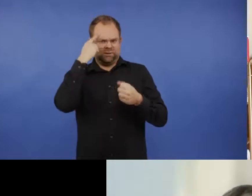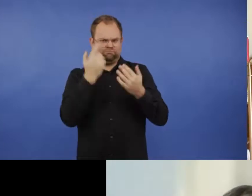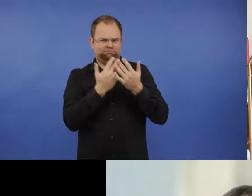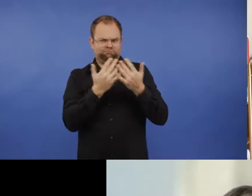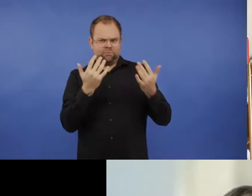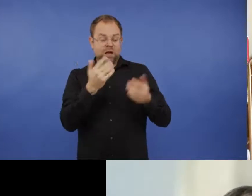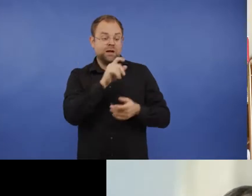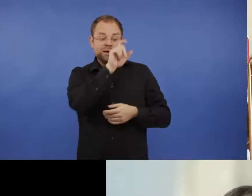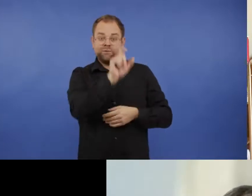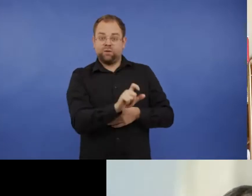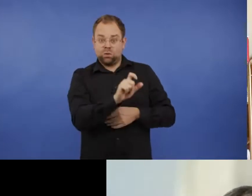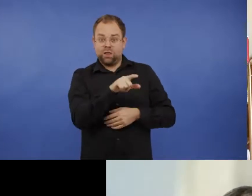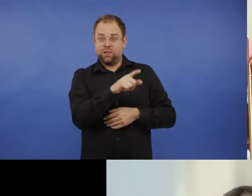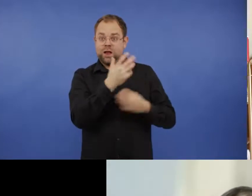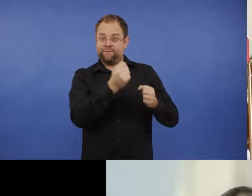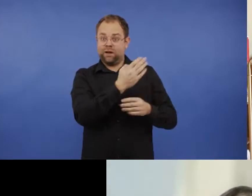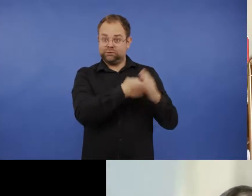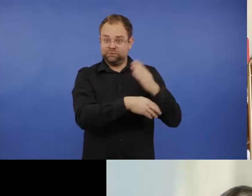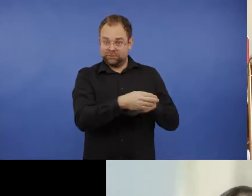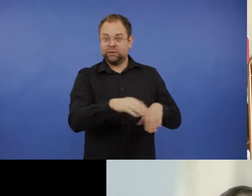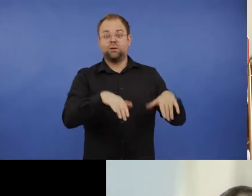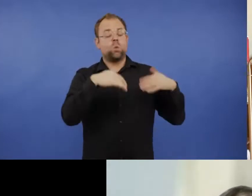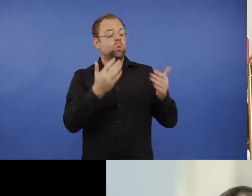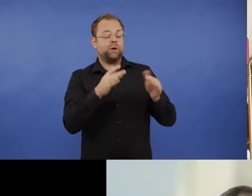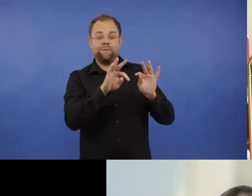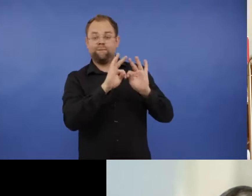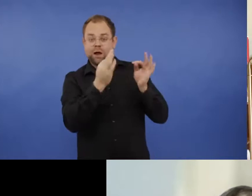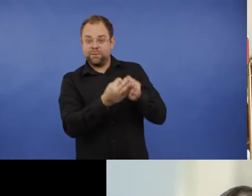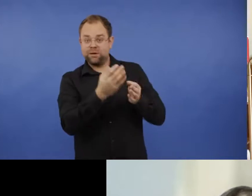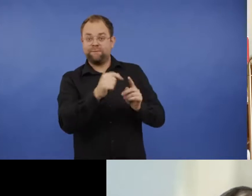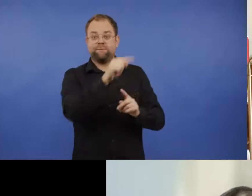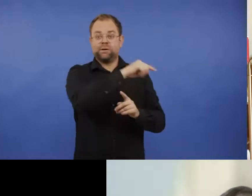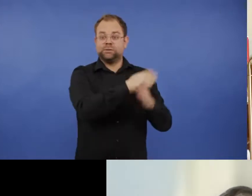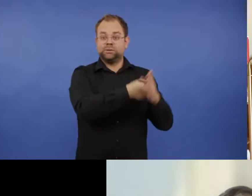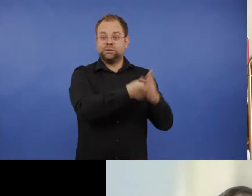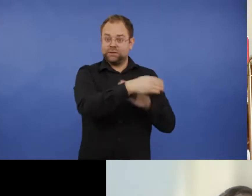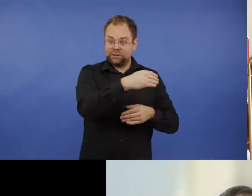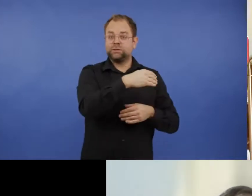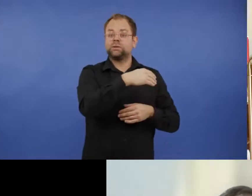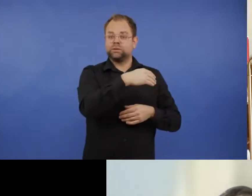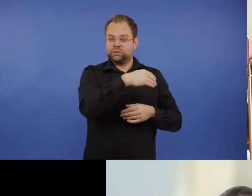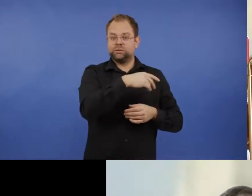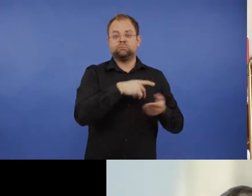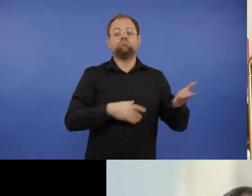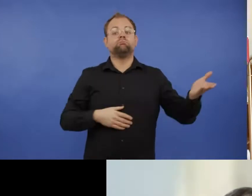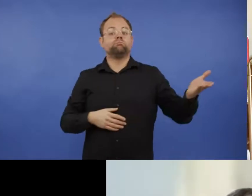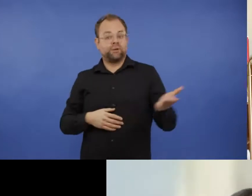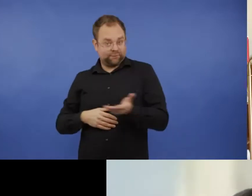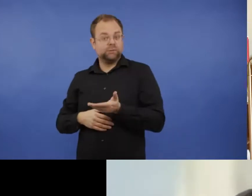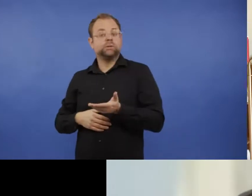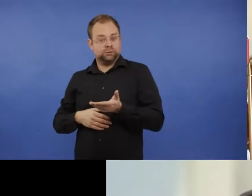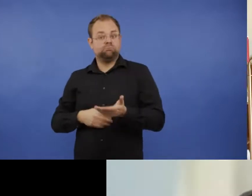inserts themselves into a process, but it's not always clear that they're representing a consensus position.